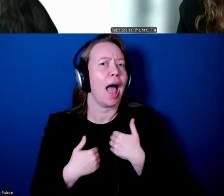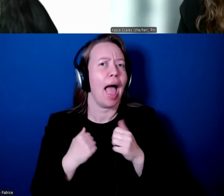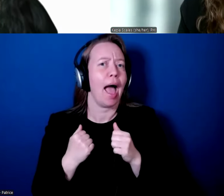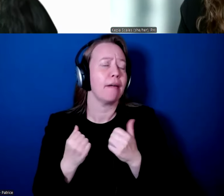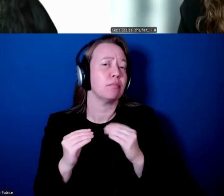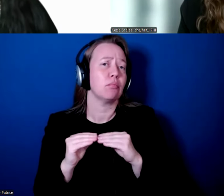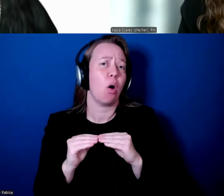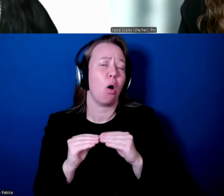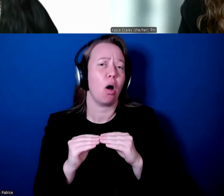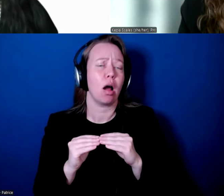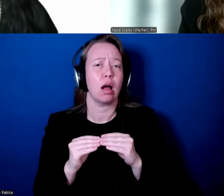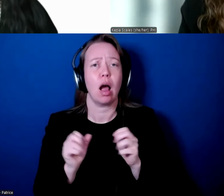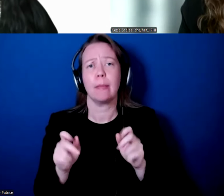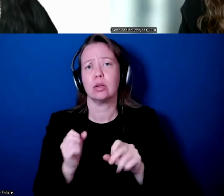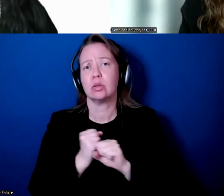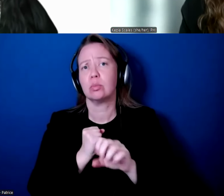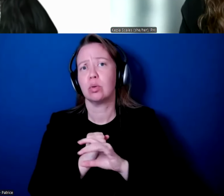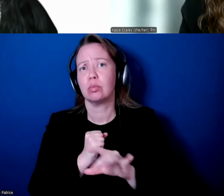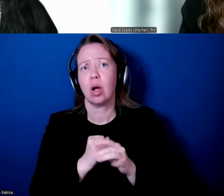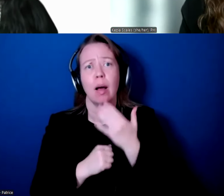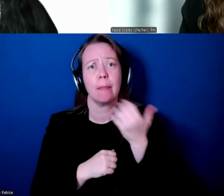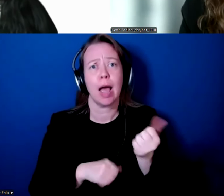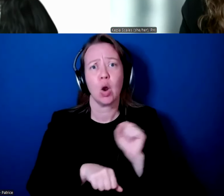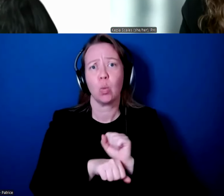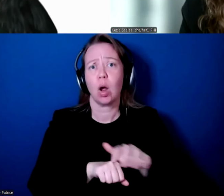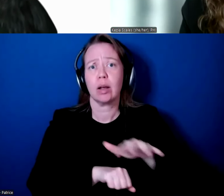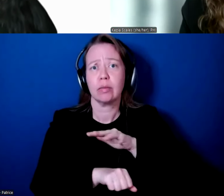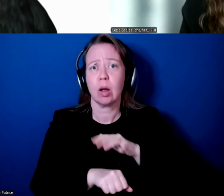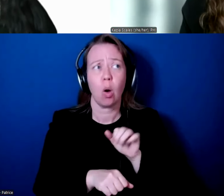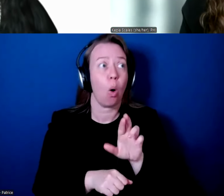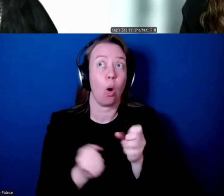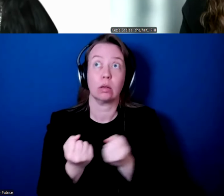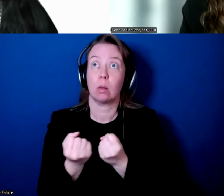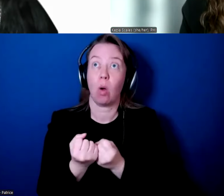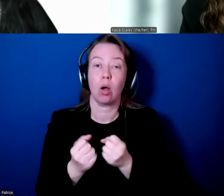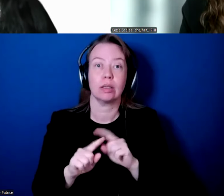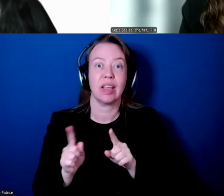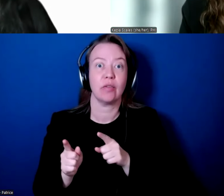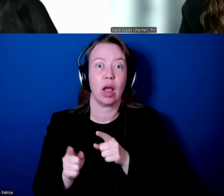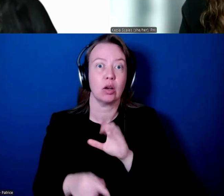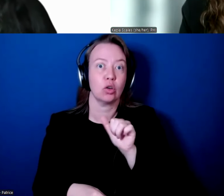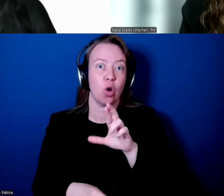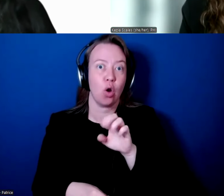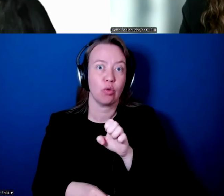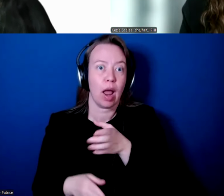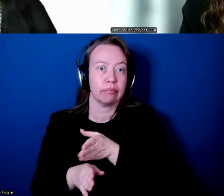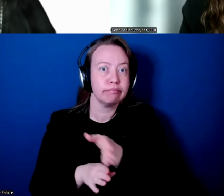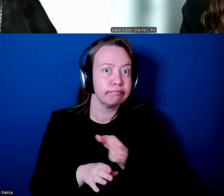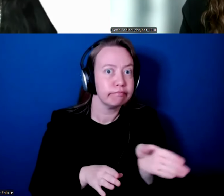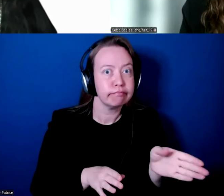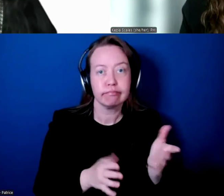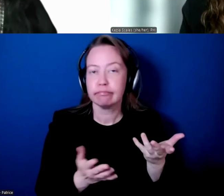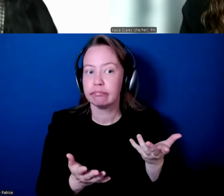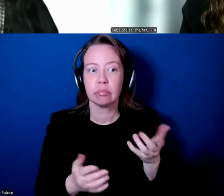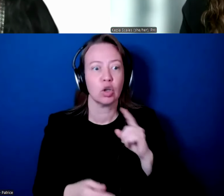more supportive work environment or to support career pathways, for example? Sure. Building on